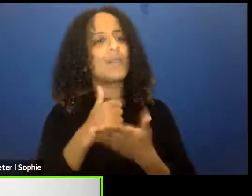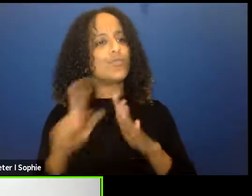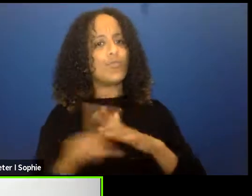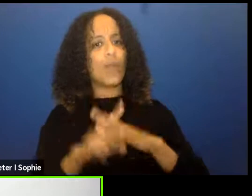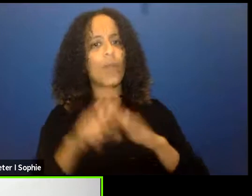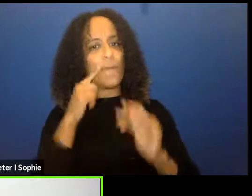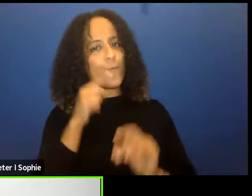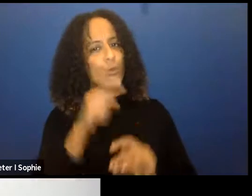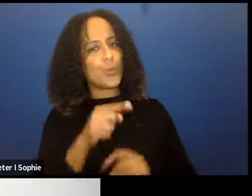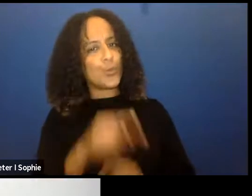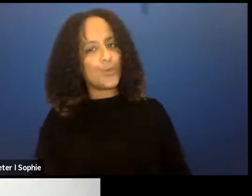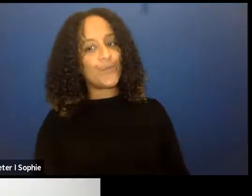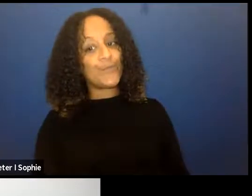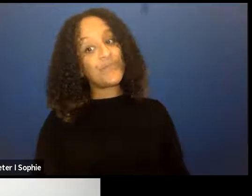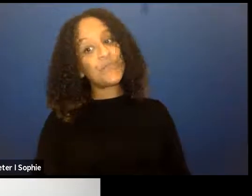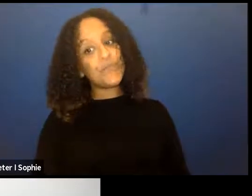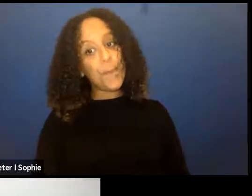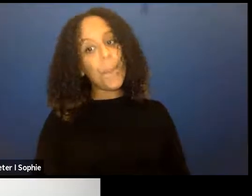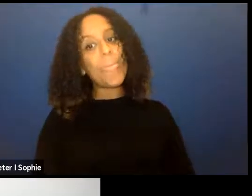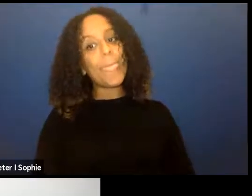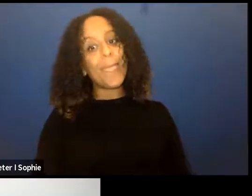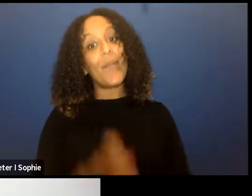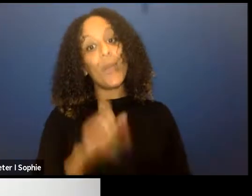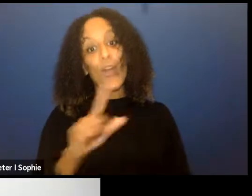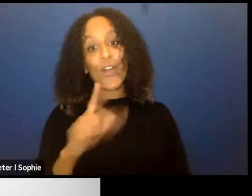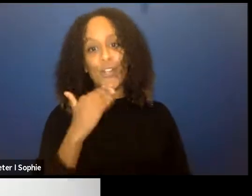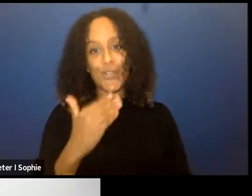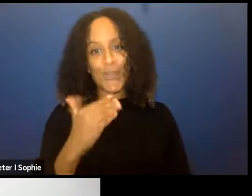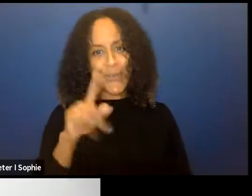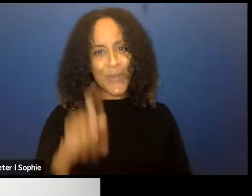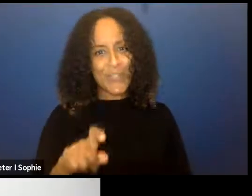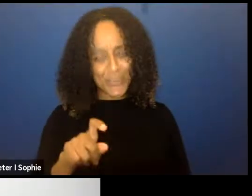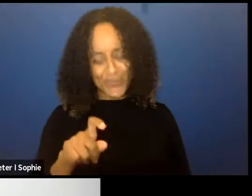you? Yeah. Oh man, that's such a good question.